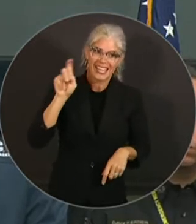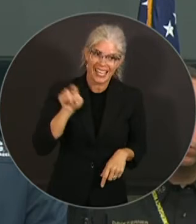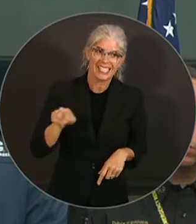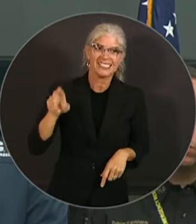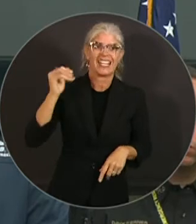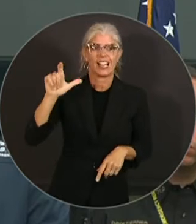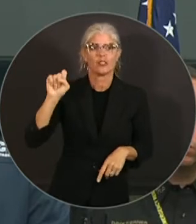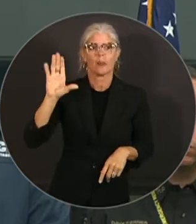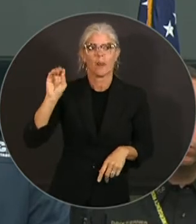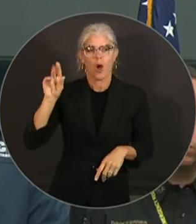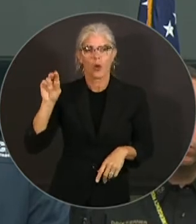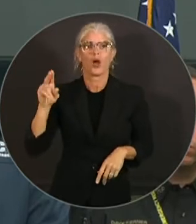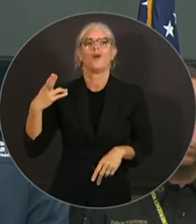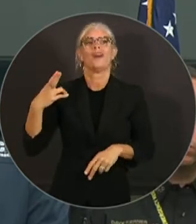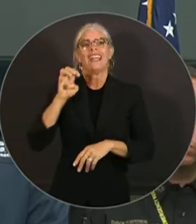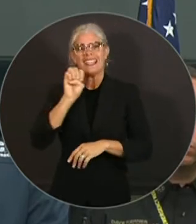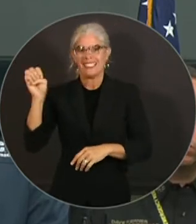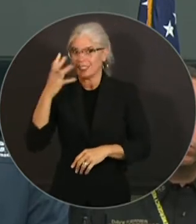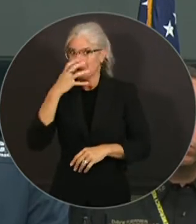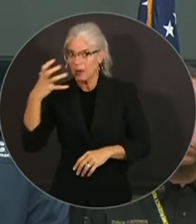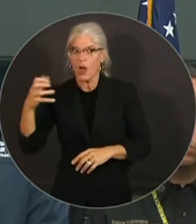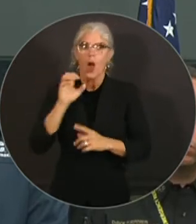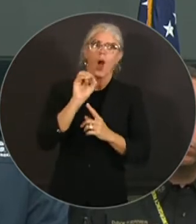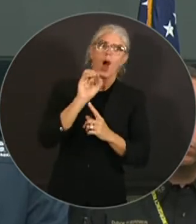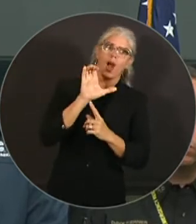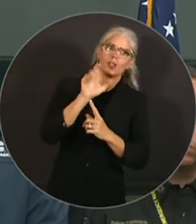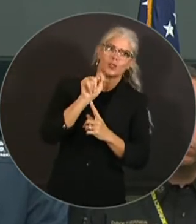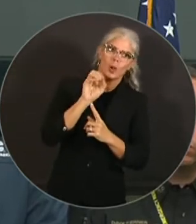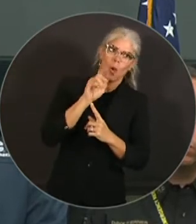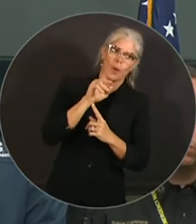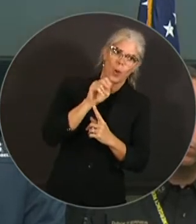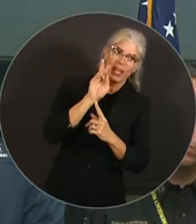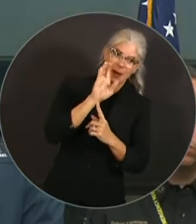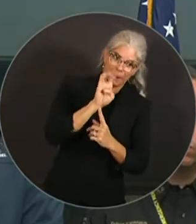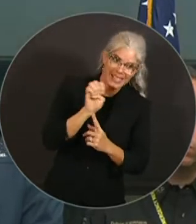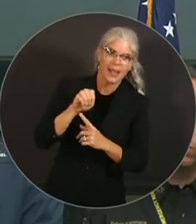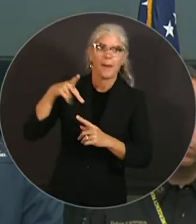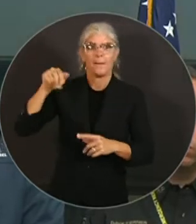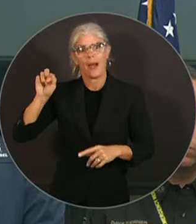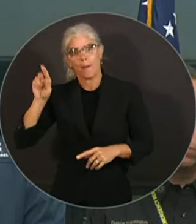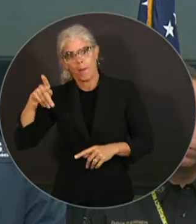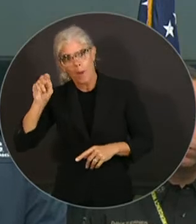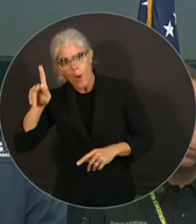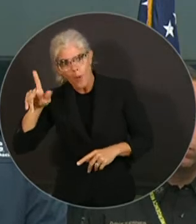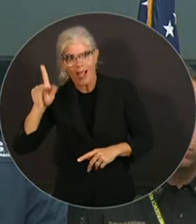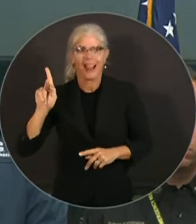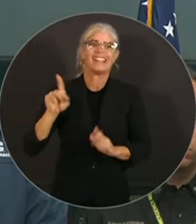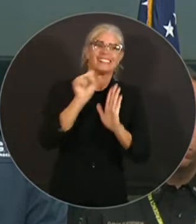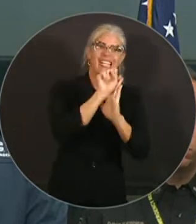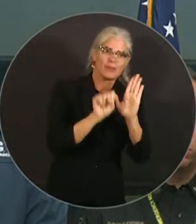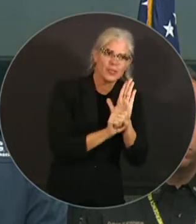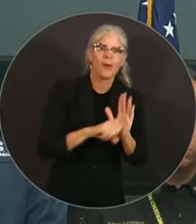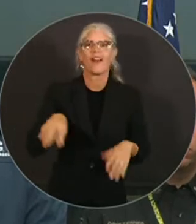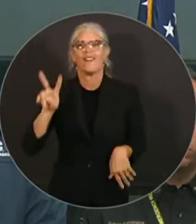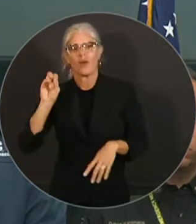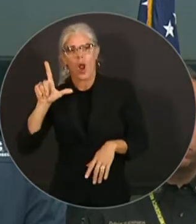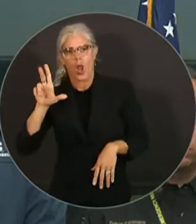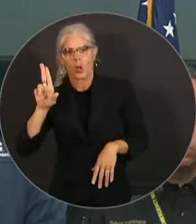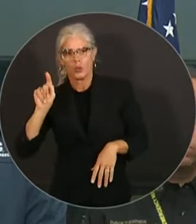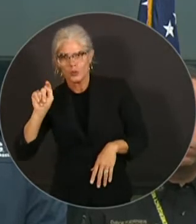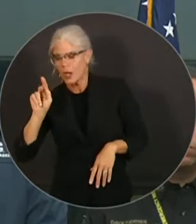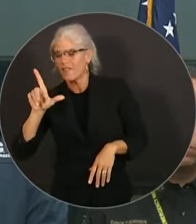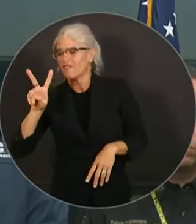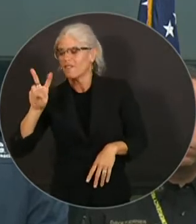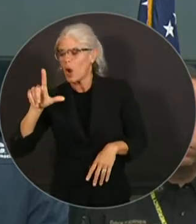Manatee, Okeechobee, Pasco, Pinellas, Polk, Sarasota, and Volusia. You can find your county's emergency